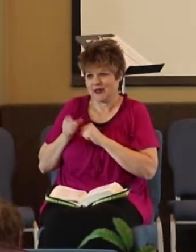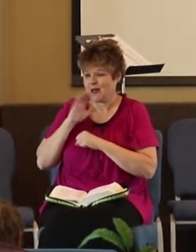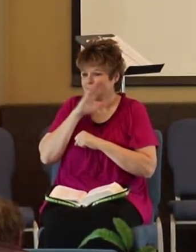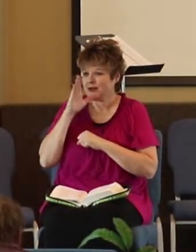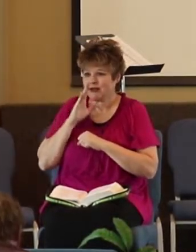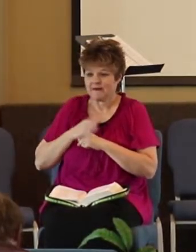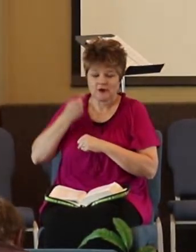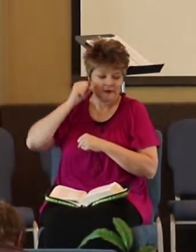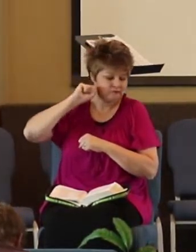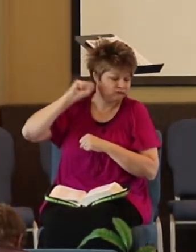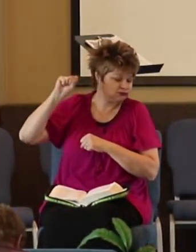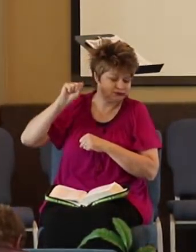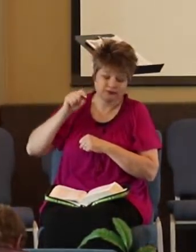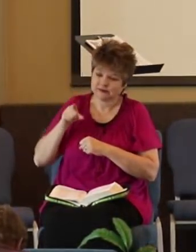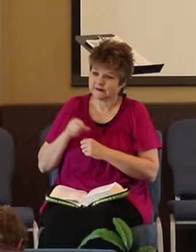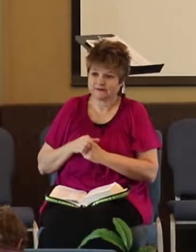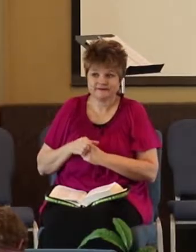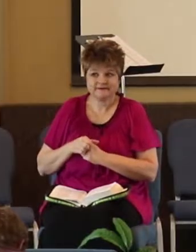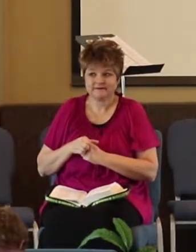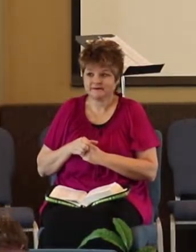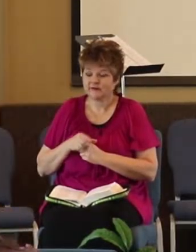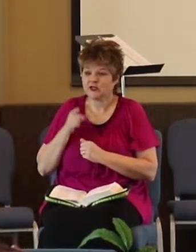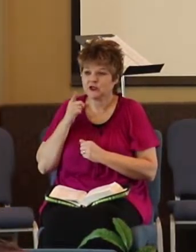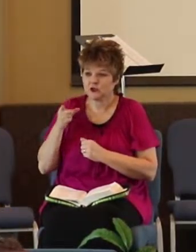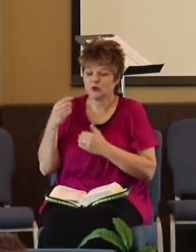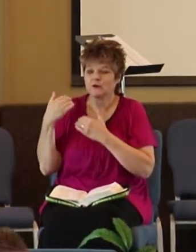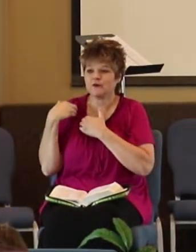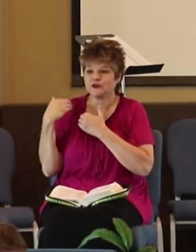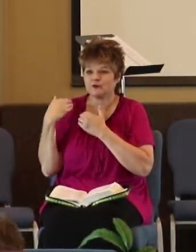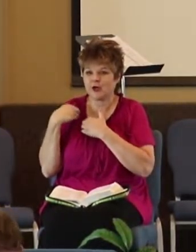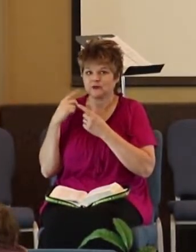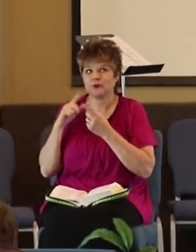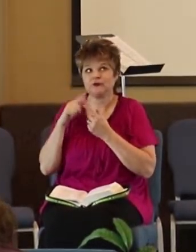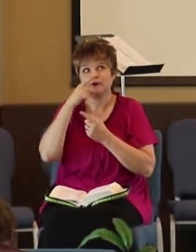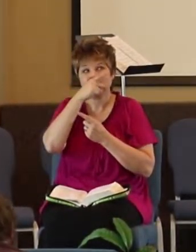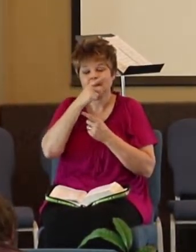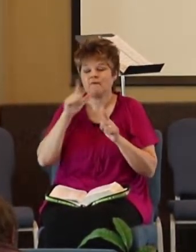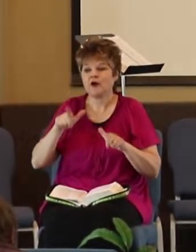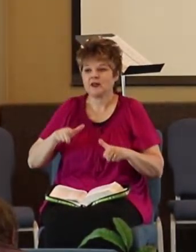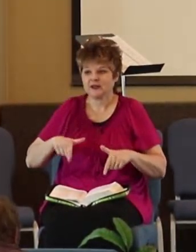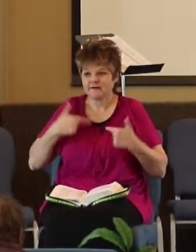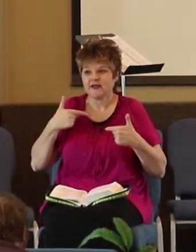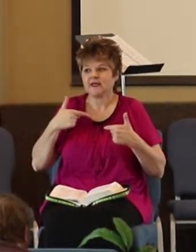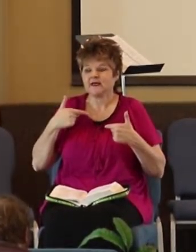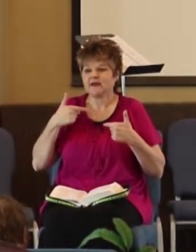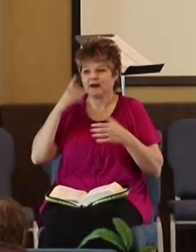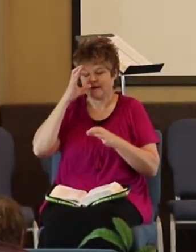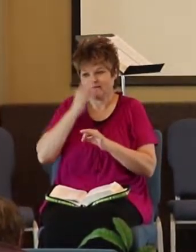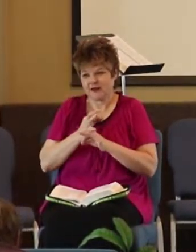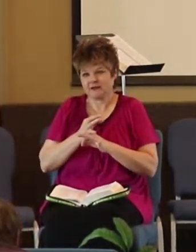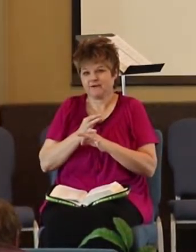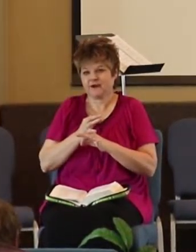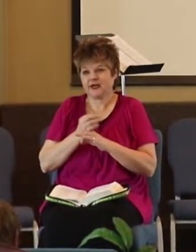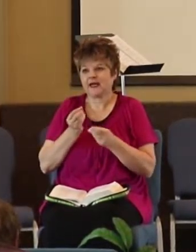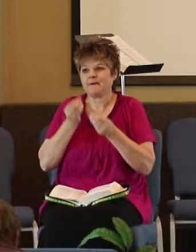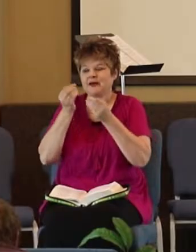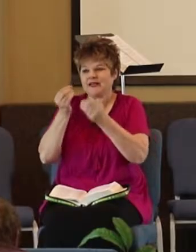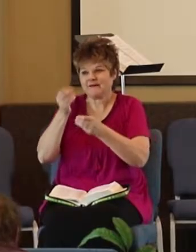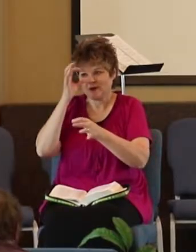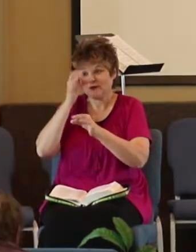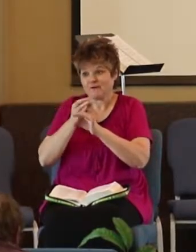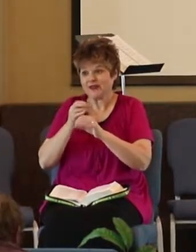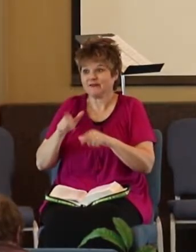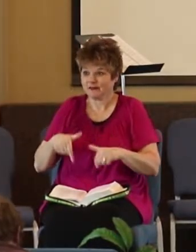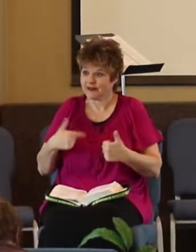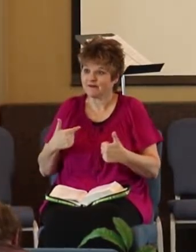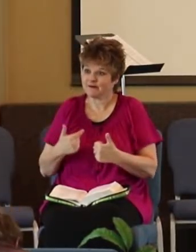never going to forsake you. You are responsible to me for living a life of faith, and I'm going to give you the faith to